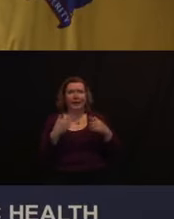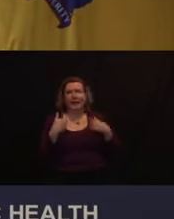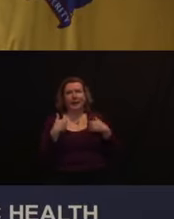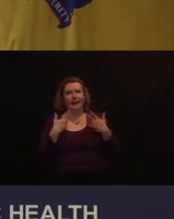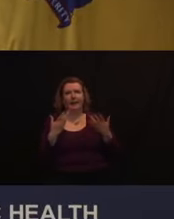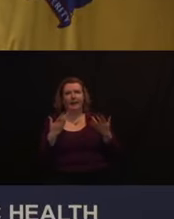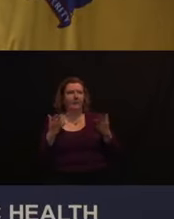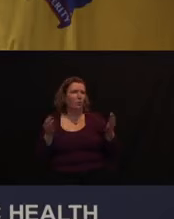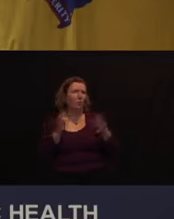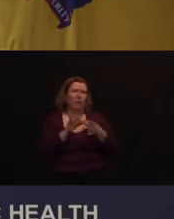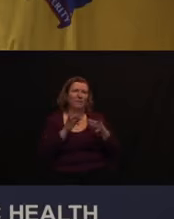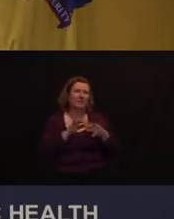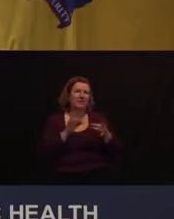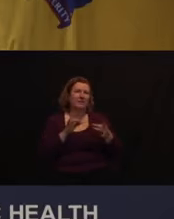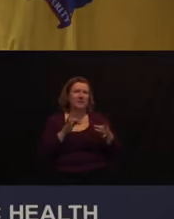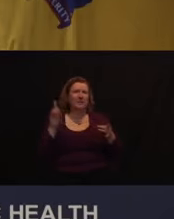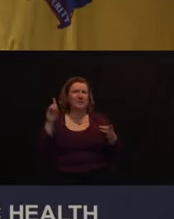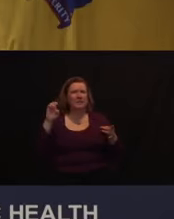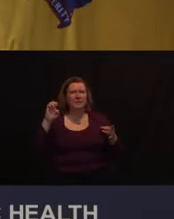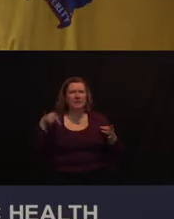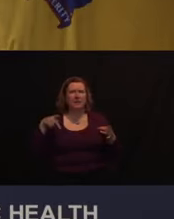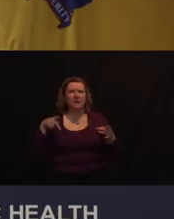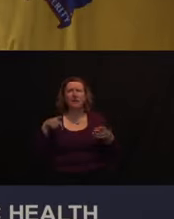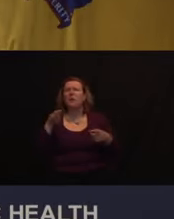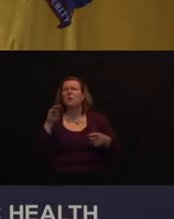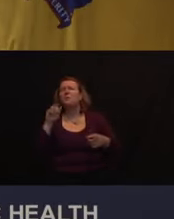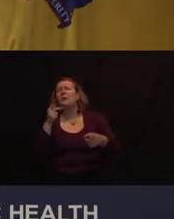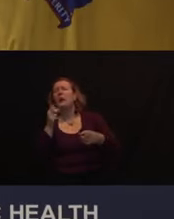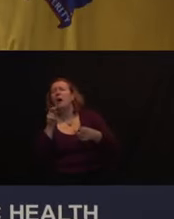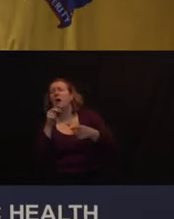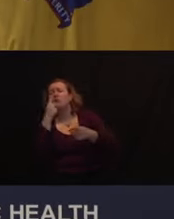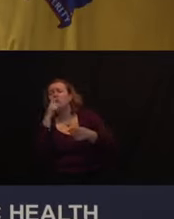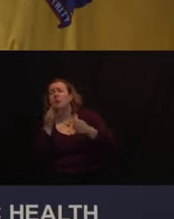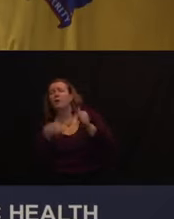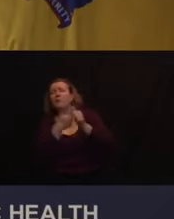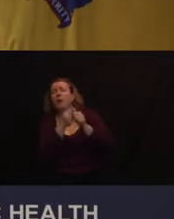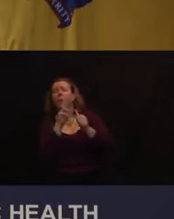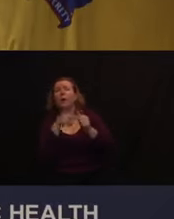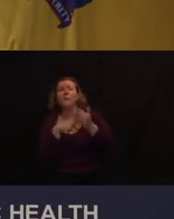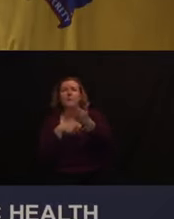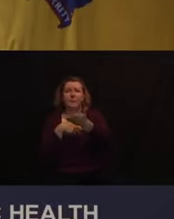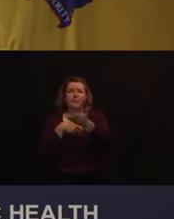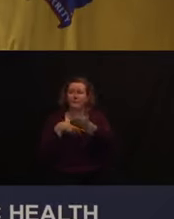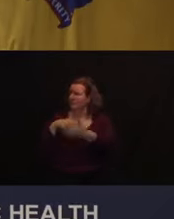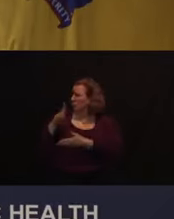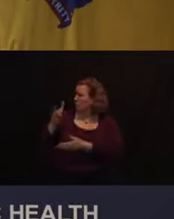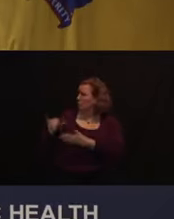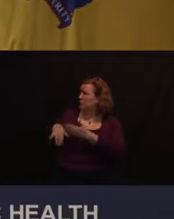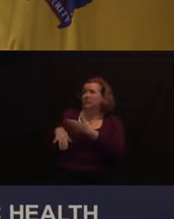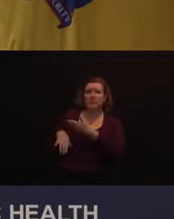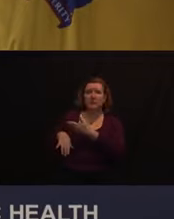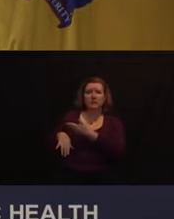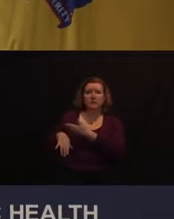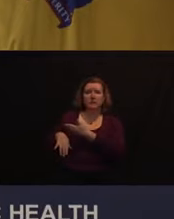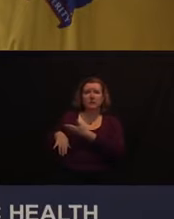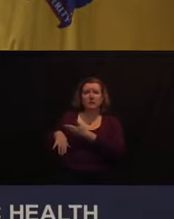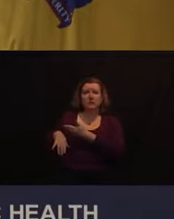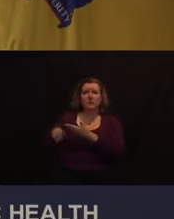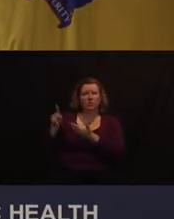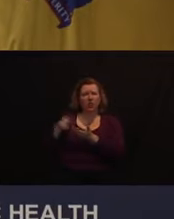piece. Mahan, can you follow up on that one for me? Thank you for that. And Judy, any color on the, so you said